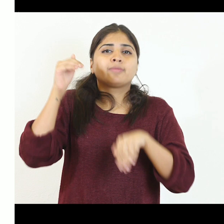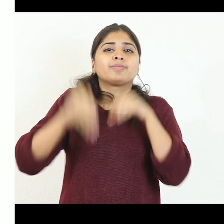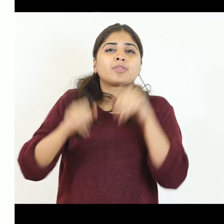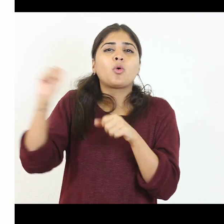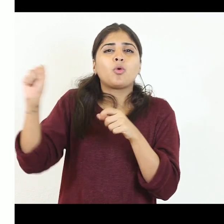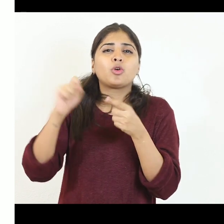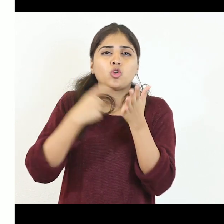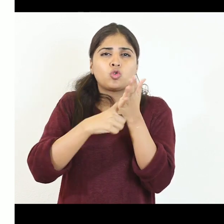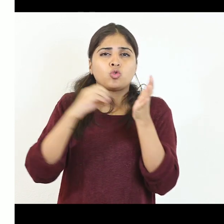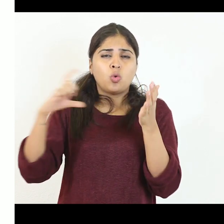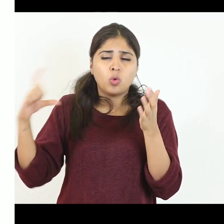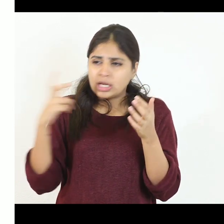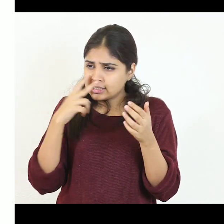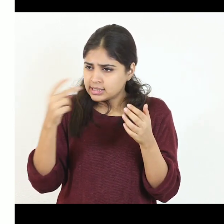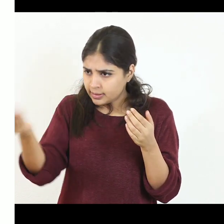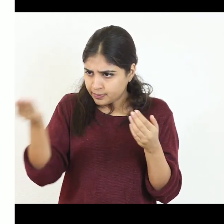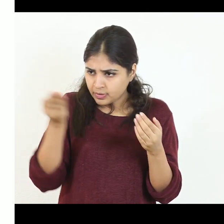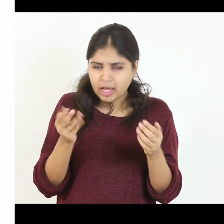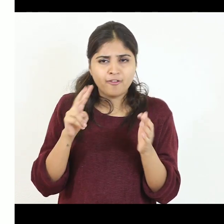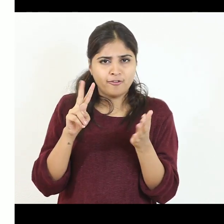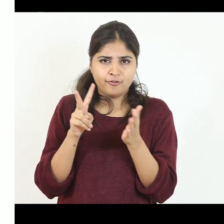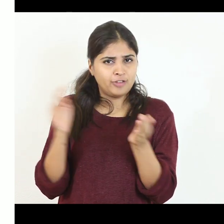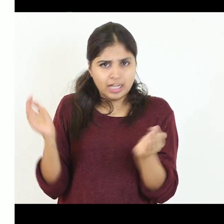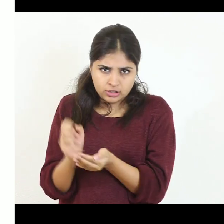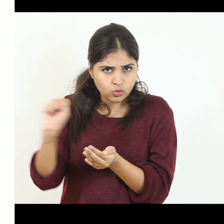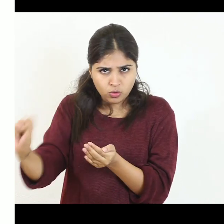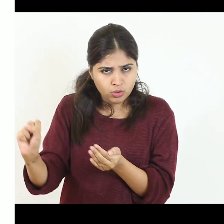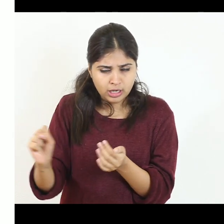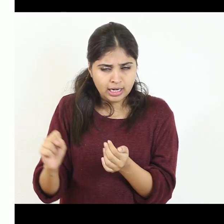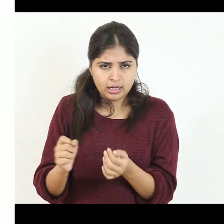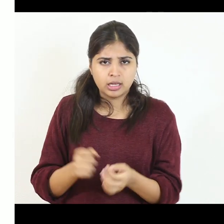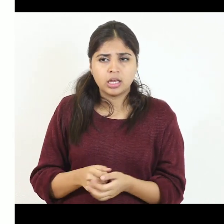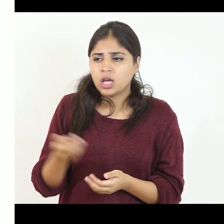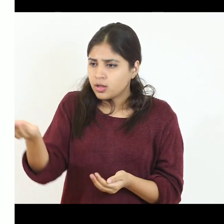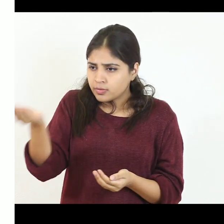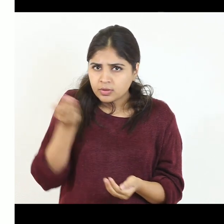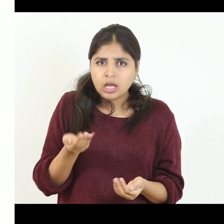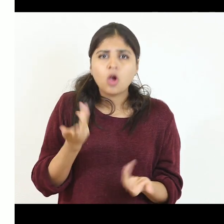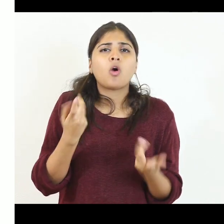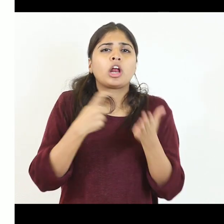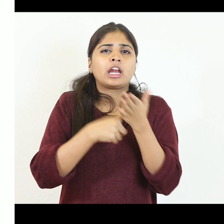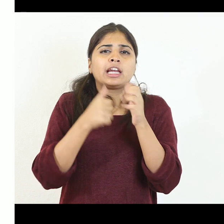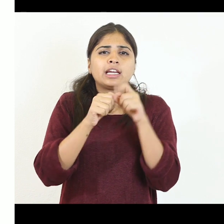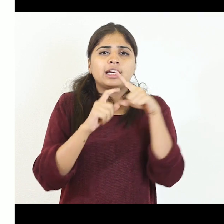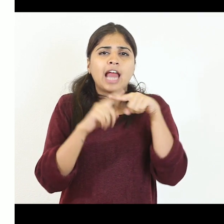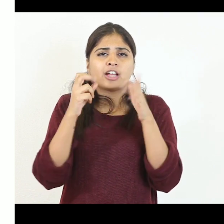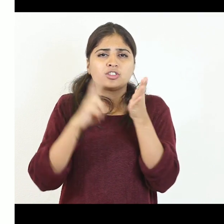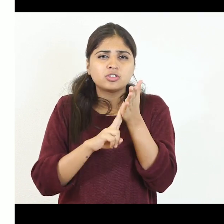source document or ration card applications, etc.